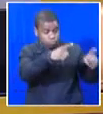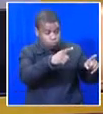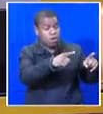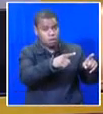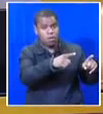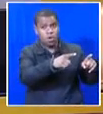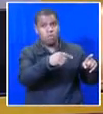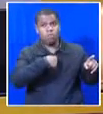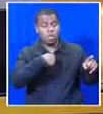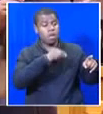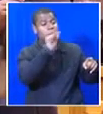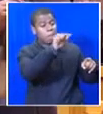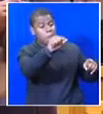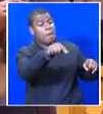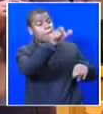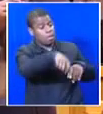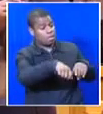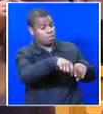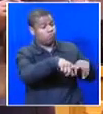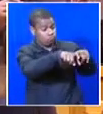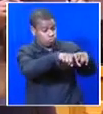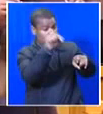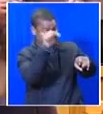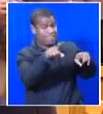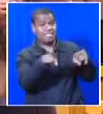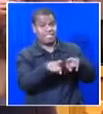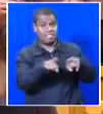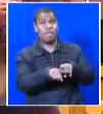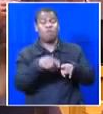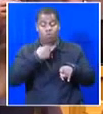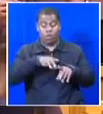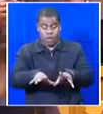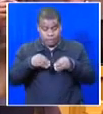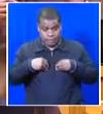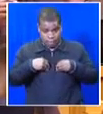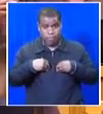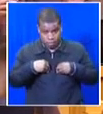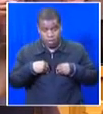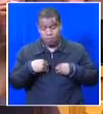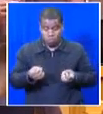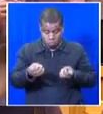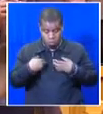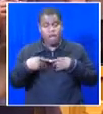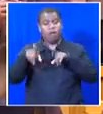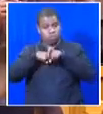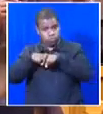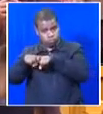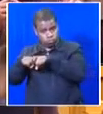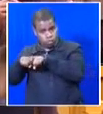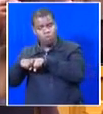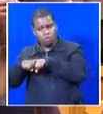well. I challenge you now to bring that breathalyzer. We are willing and ready to be tested. We can't be